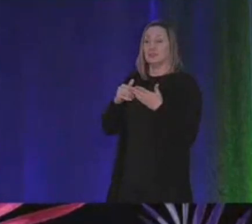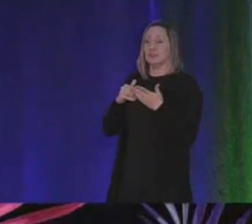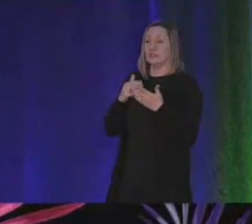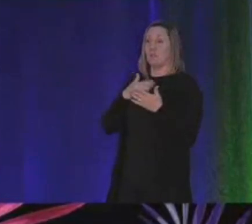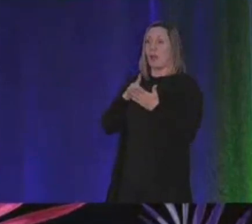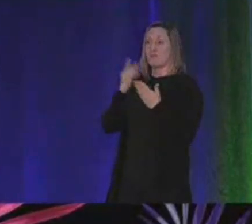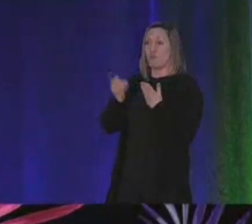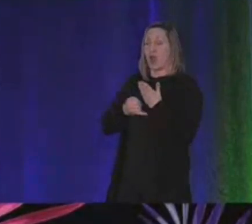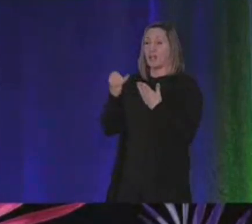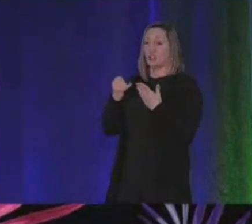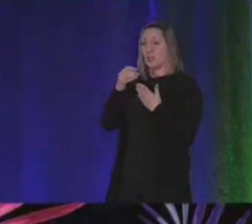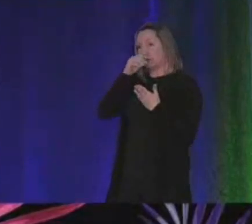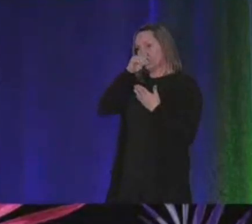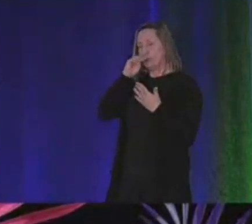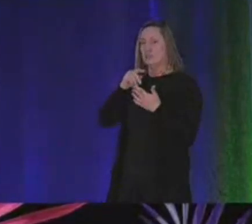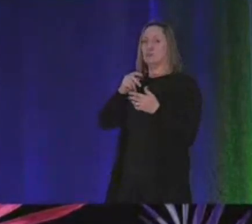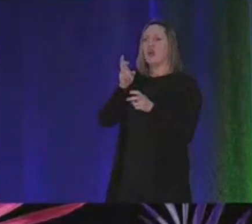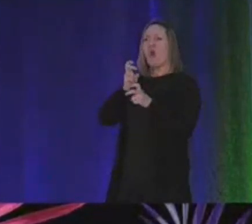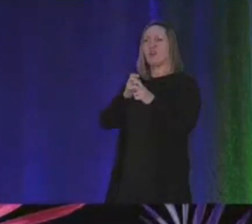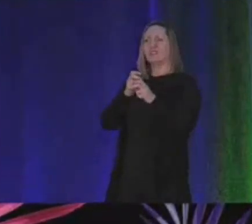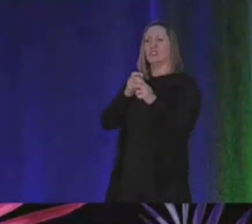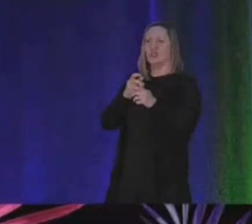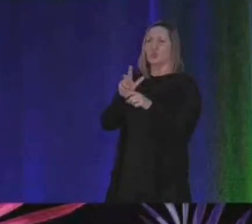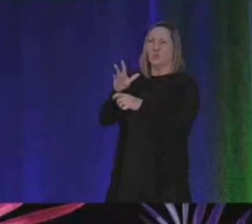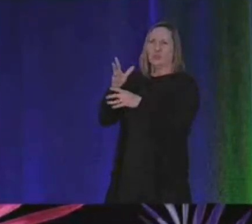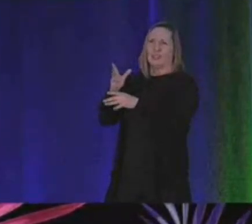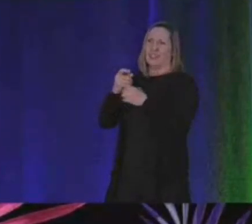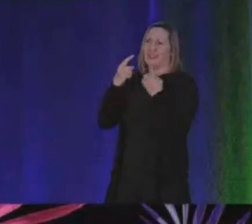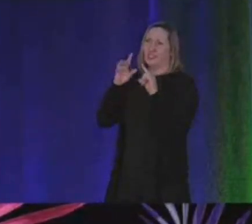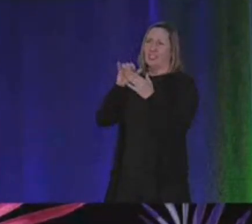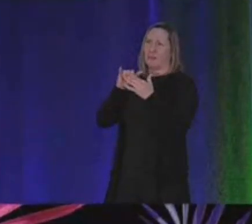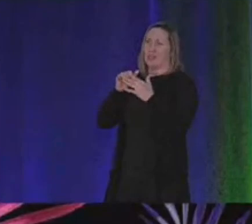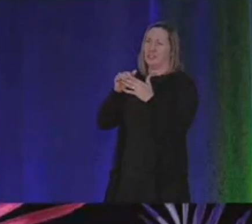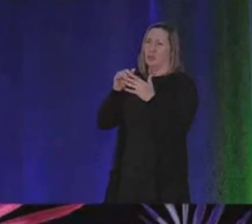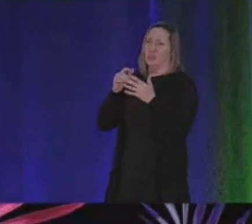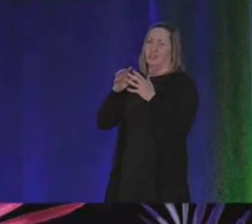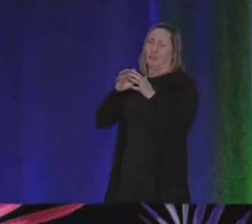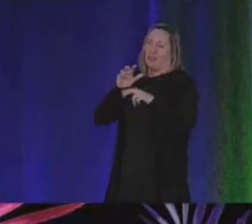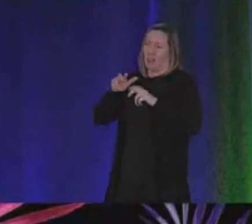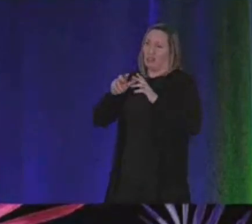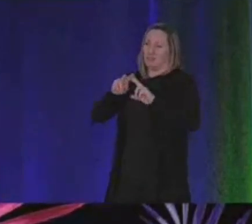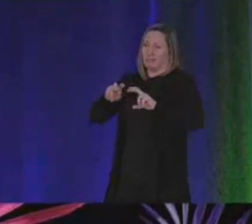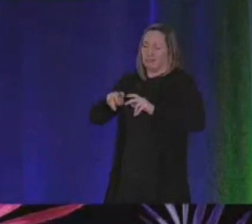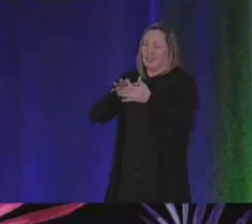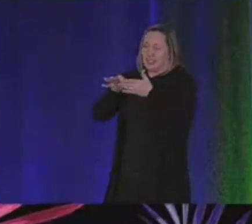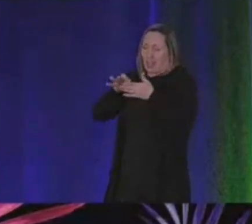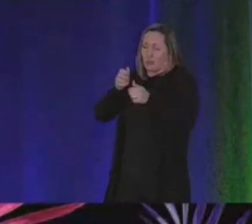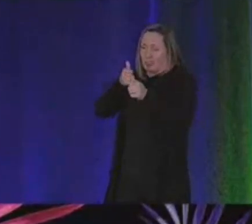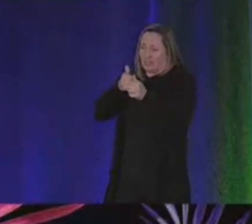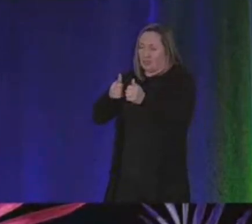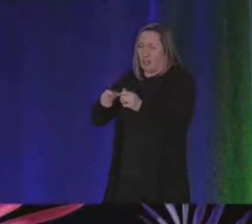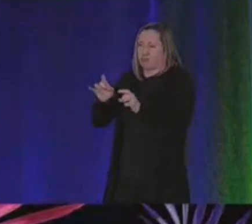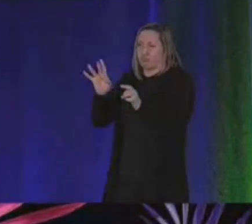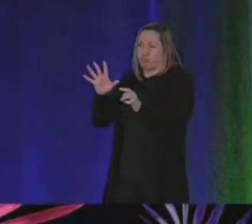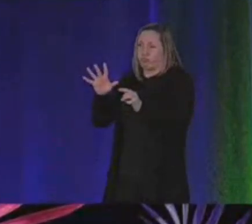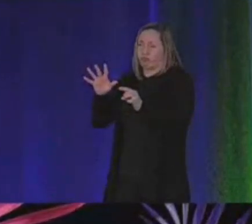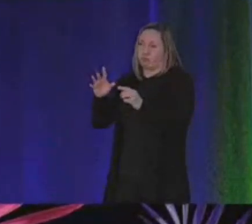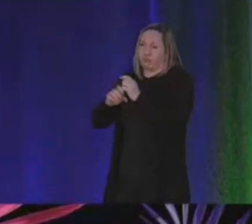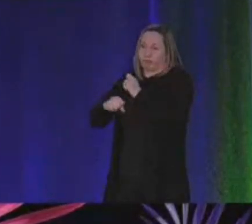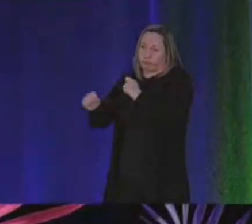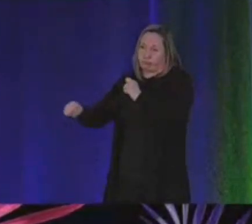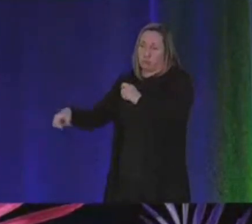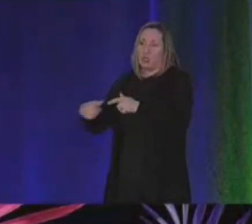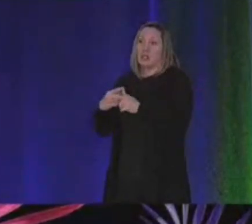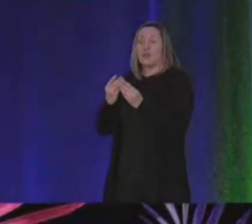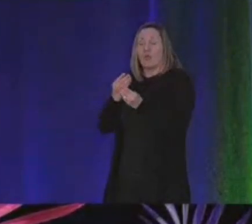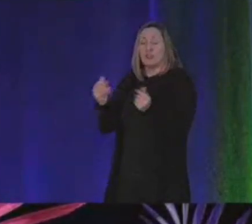is also difficult to achieve without heavy lifting, like crawling through the code base and counting each instances and stuff. And there are other